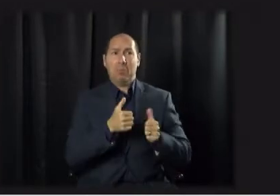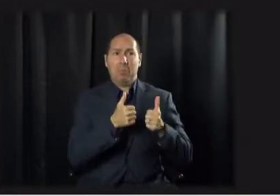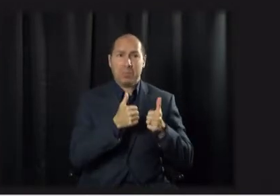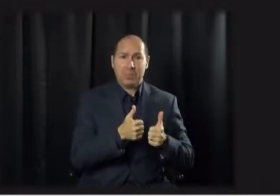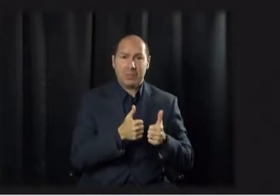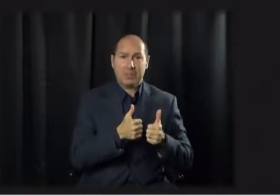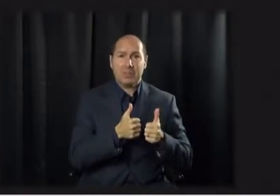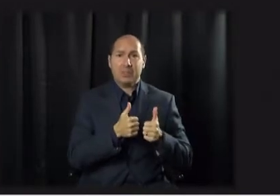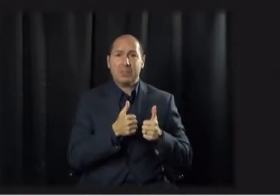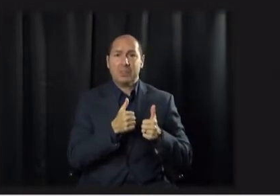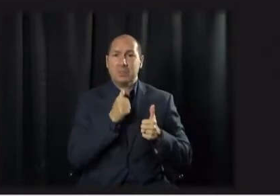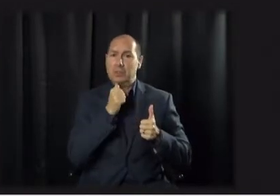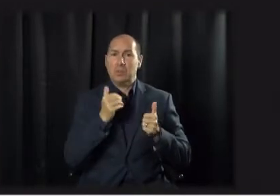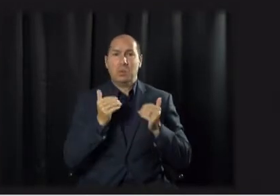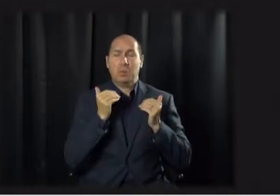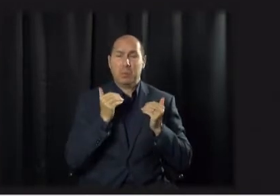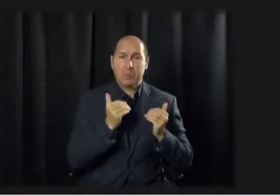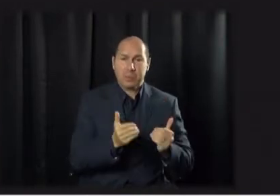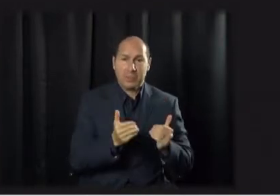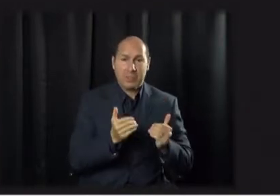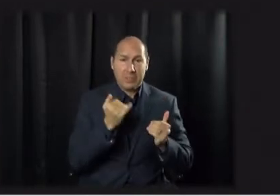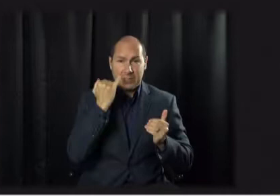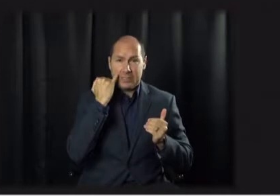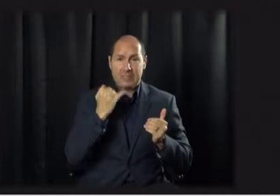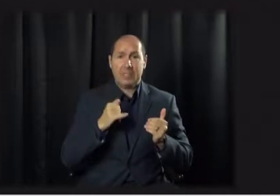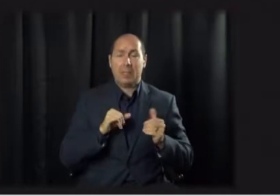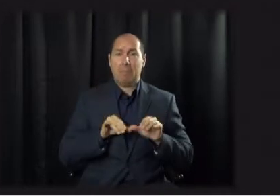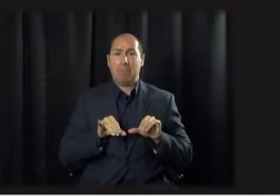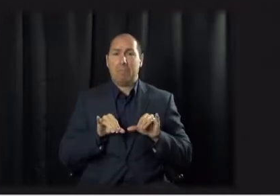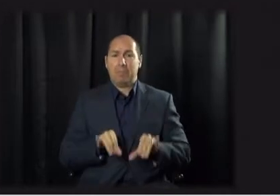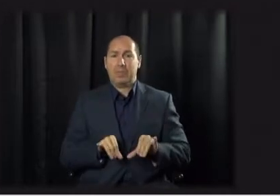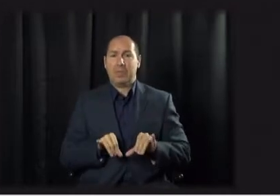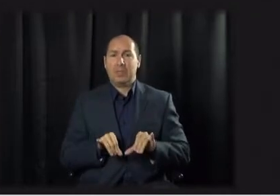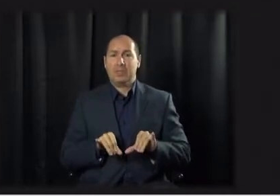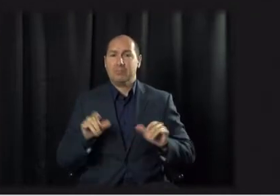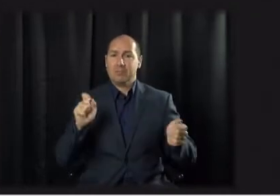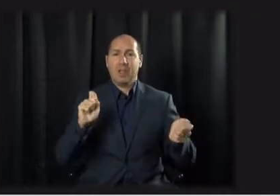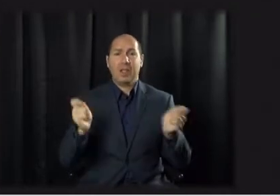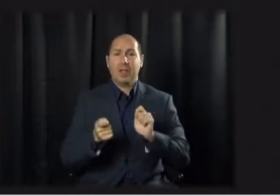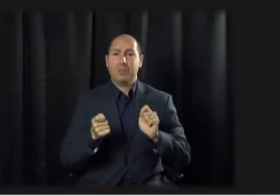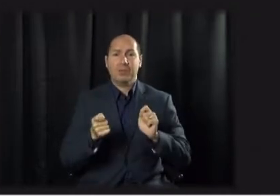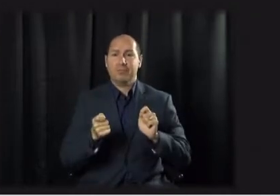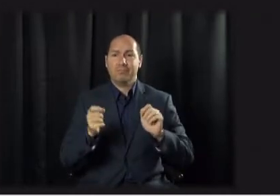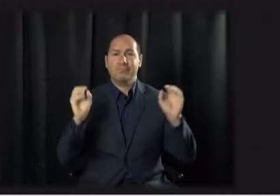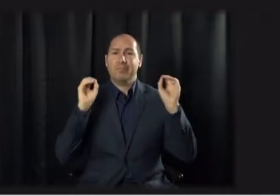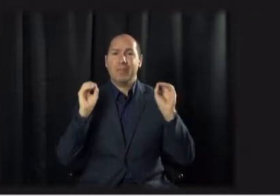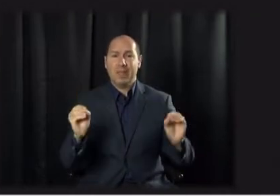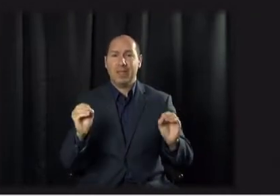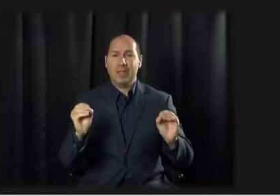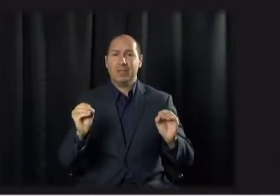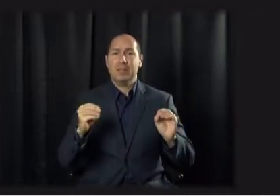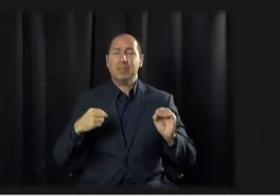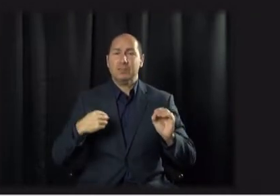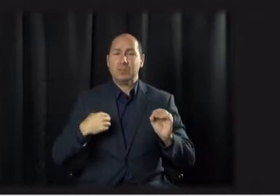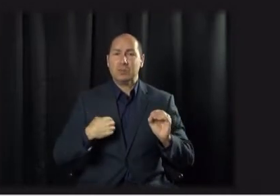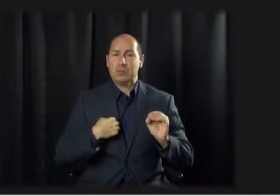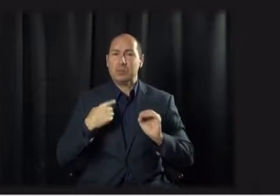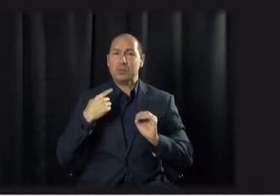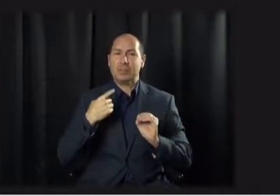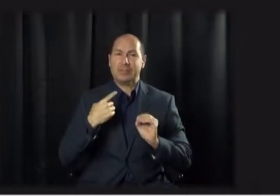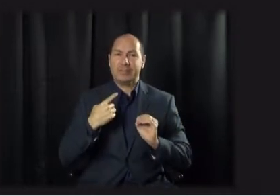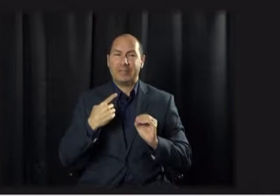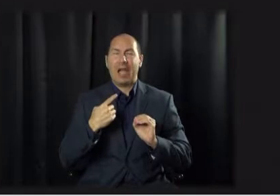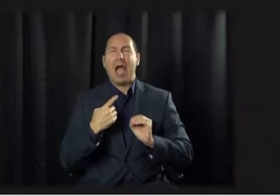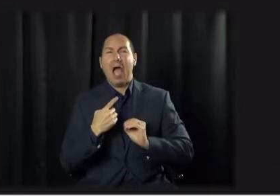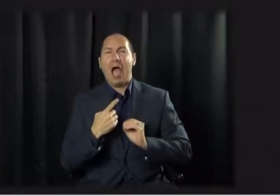not move forward on this, if we do not move forward, it means the reform isn't going to happen. I have very little confidence that